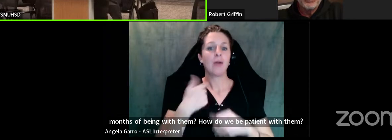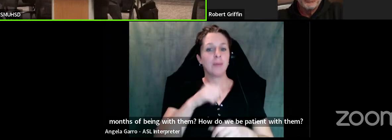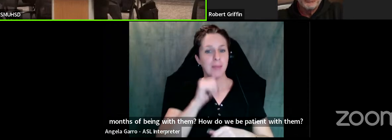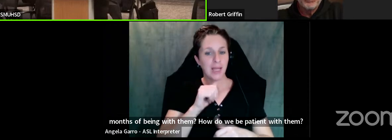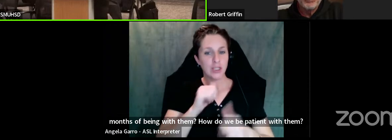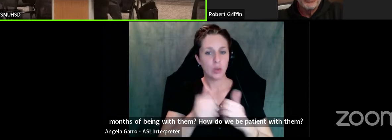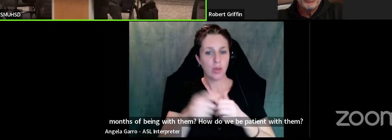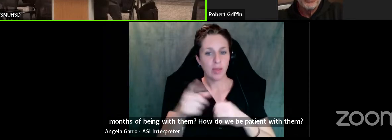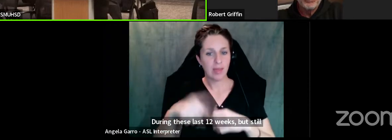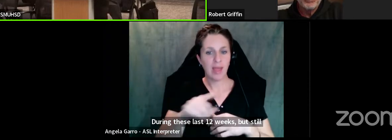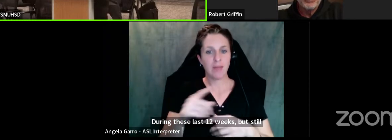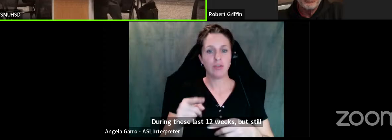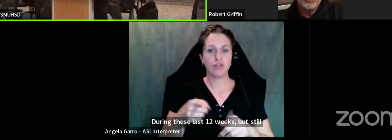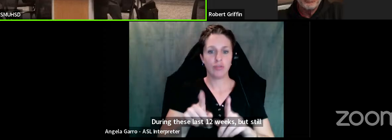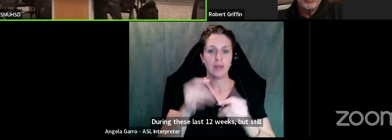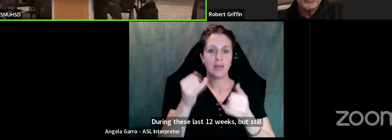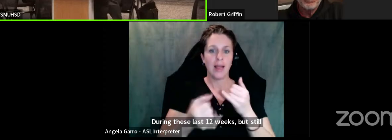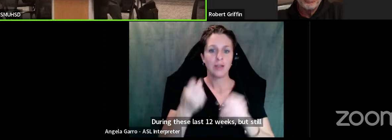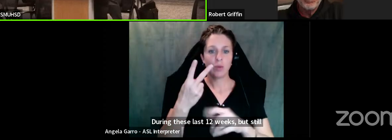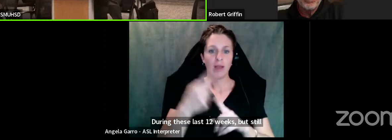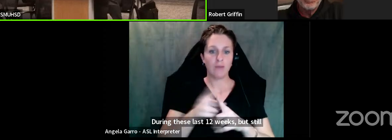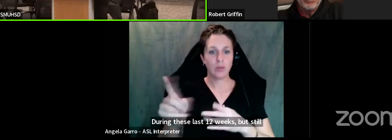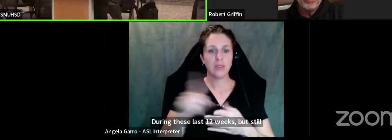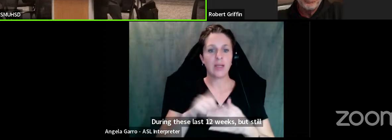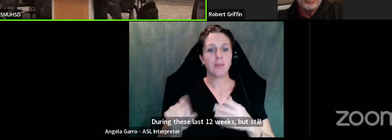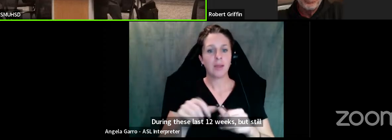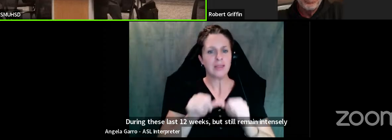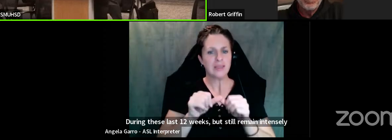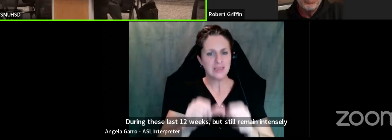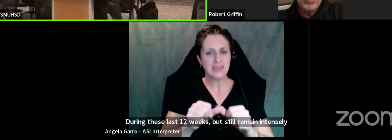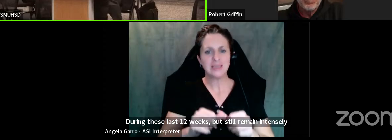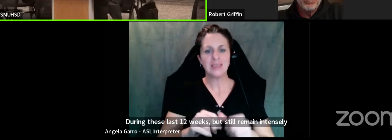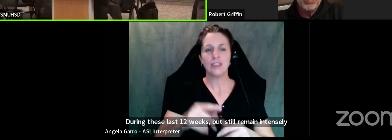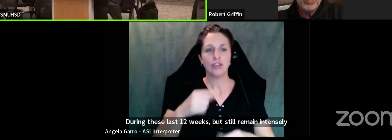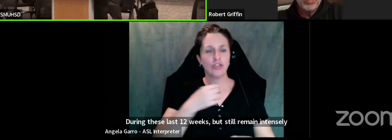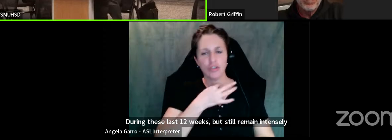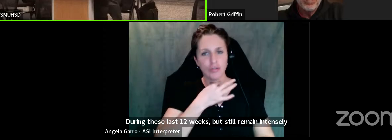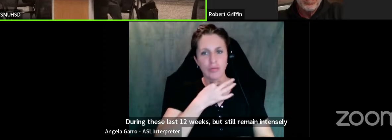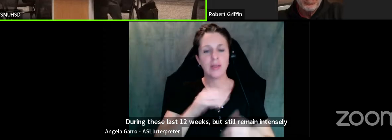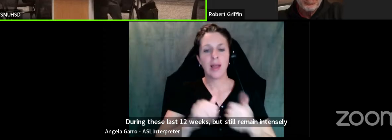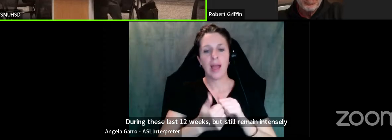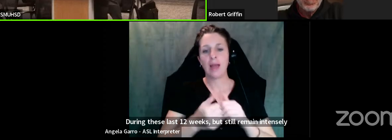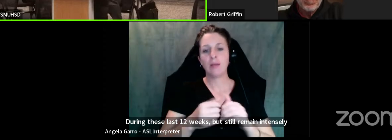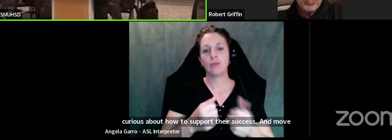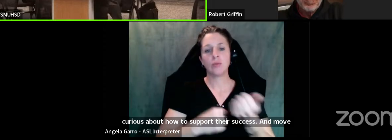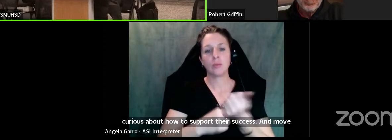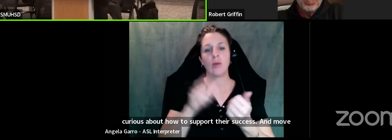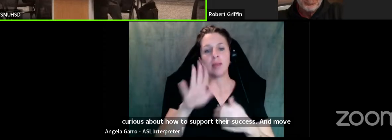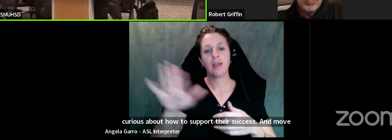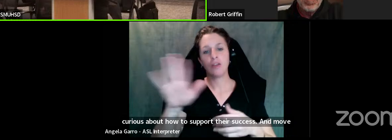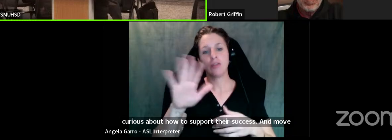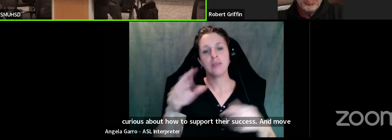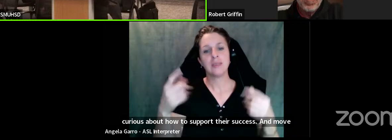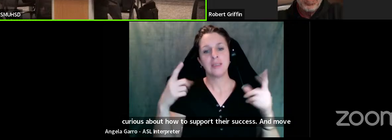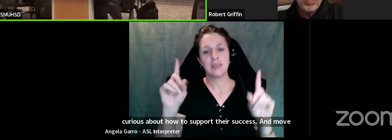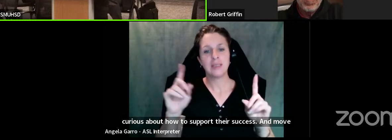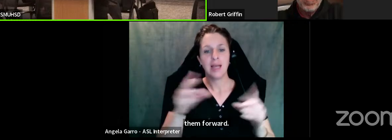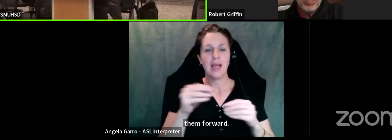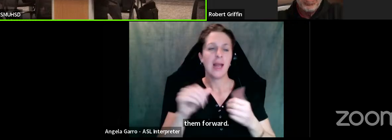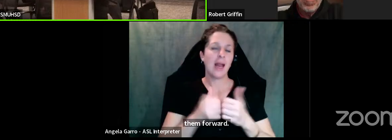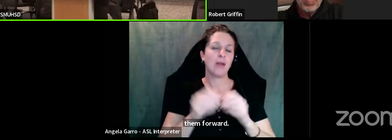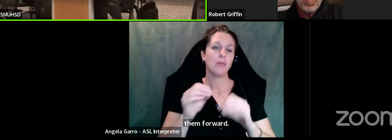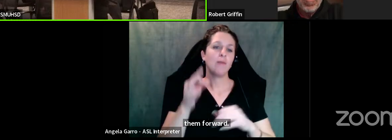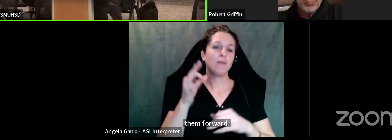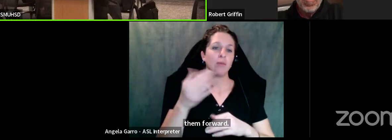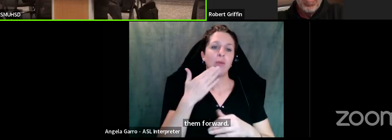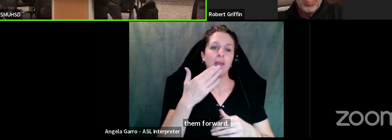still remain intensely curious about how to support their success and move them forward? So thank you for this opportunity